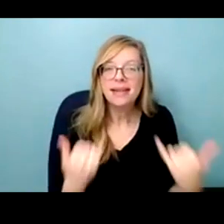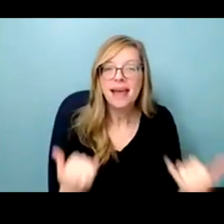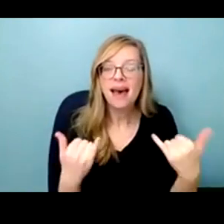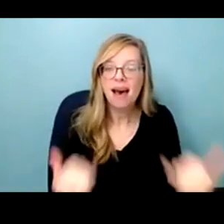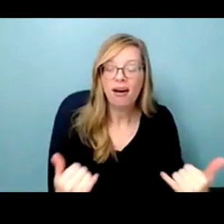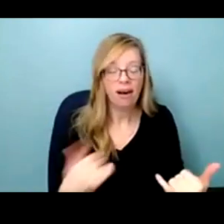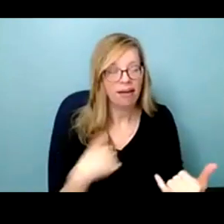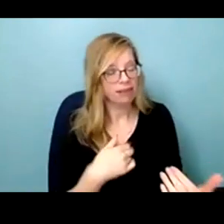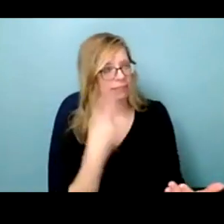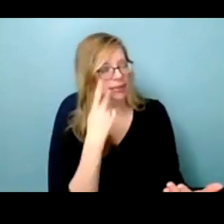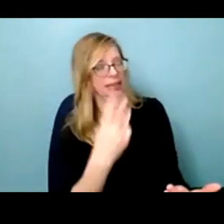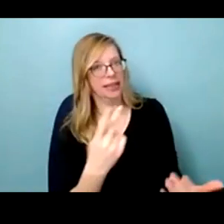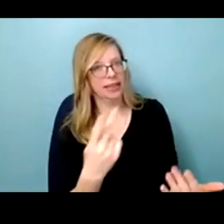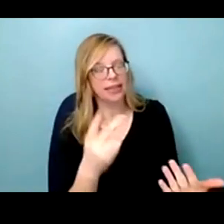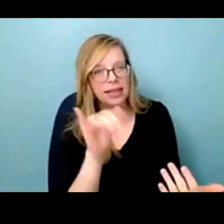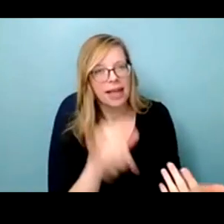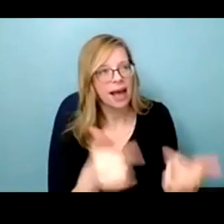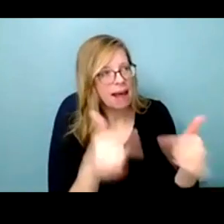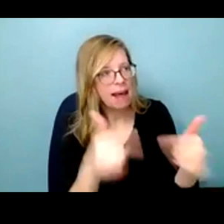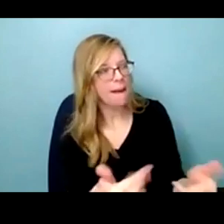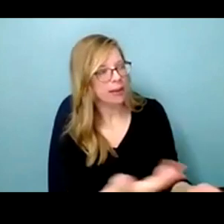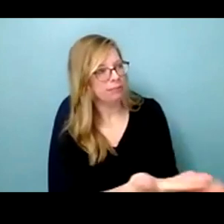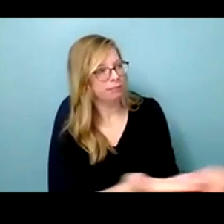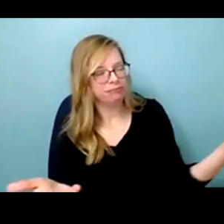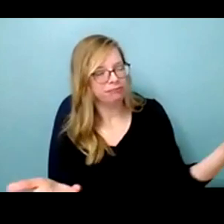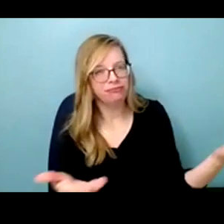front of me.